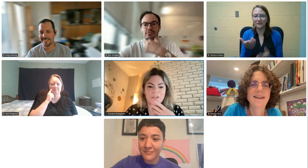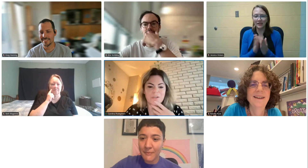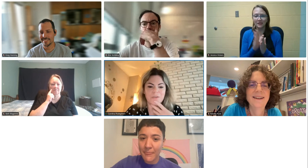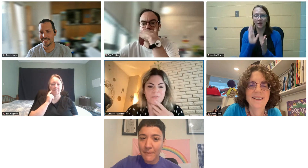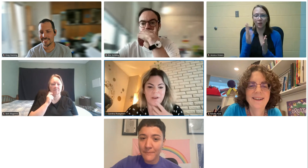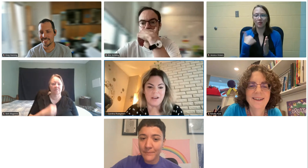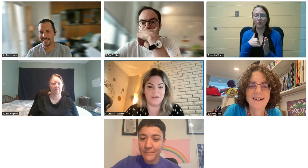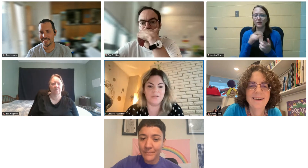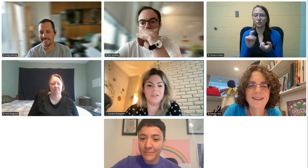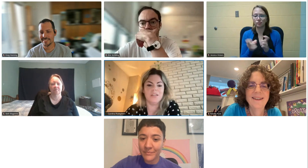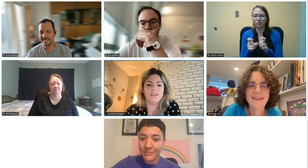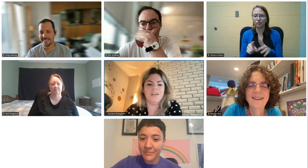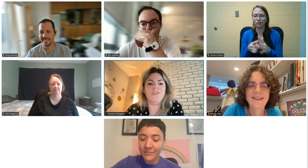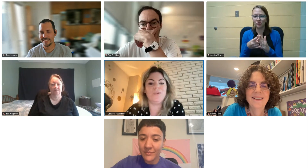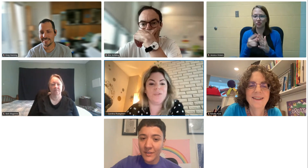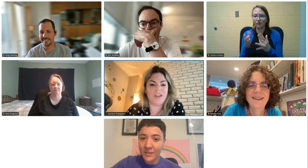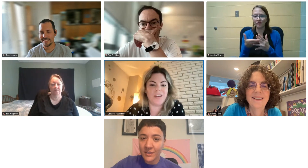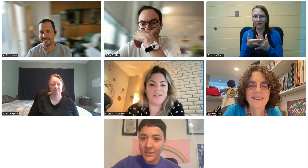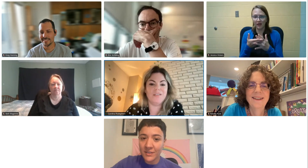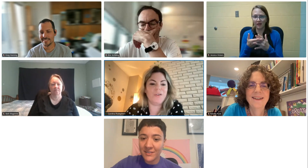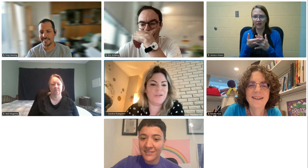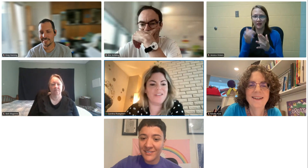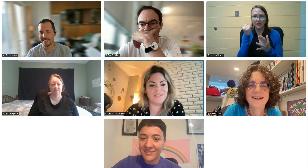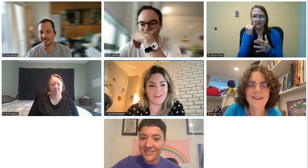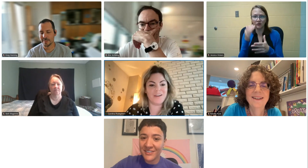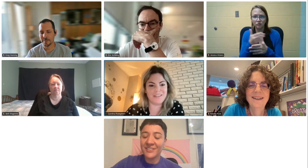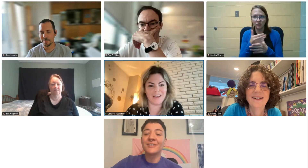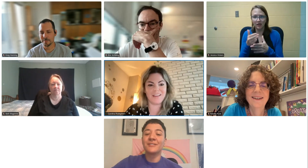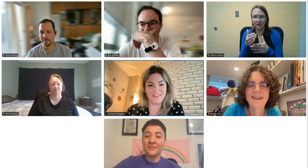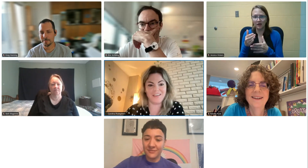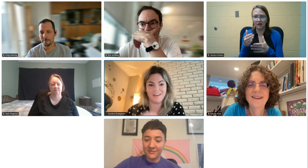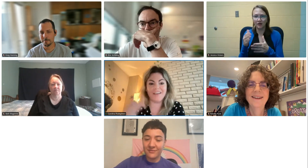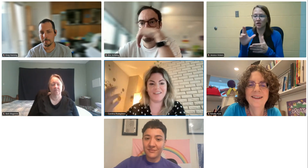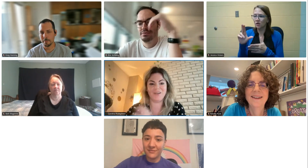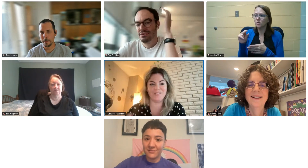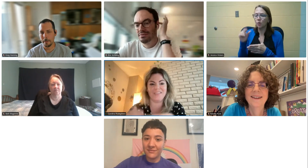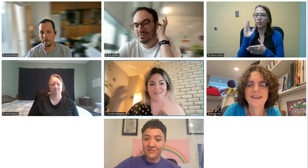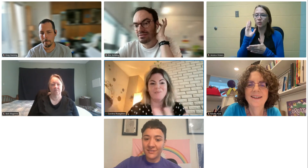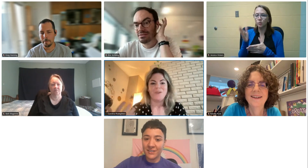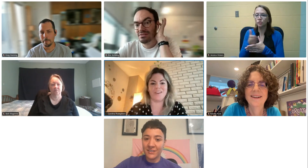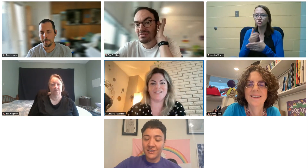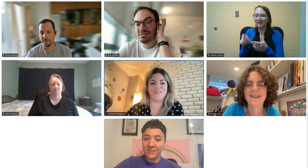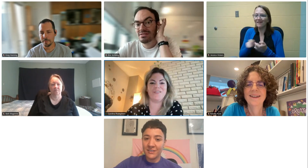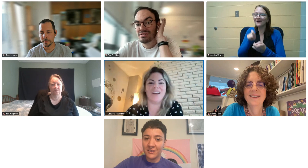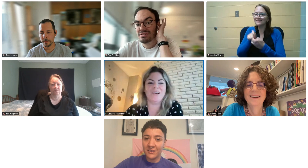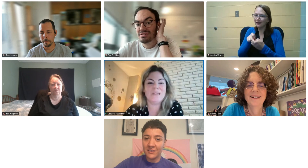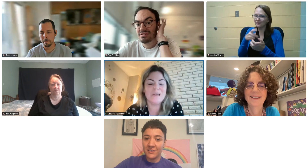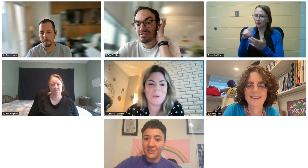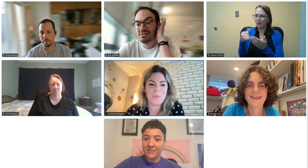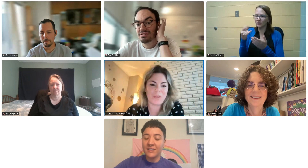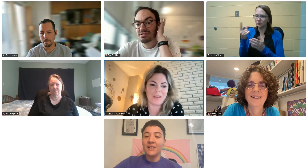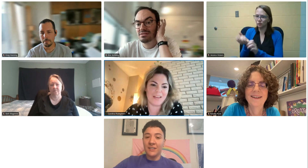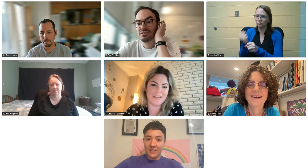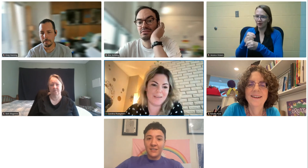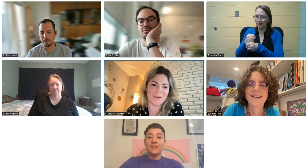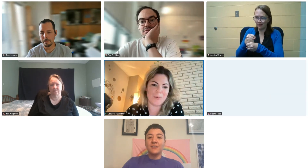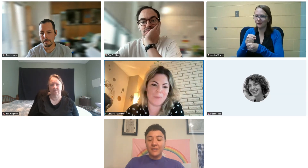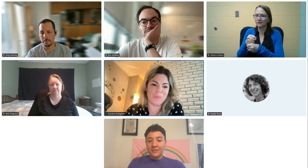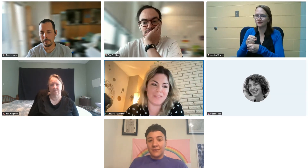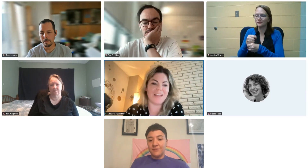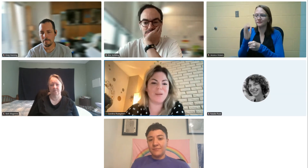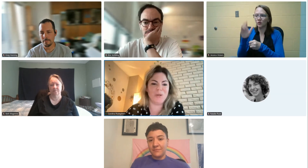change the original file if you share? No, you're going to share exactly the project file,